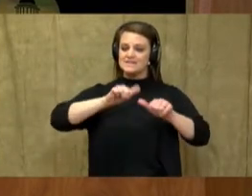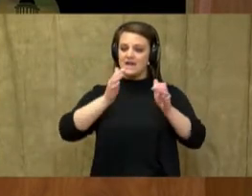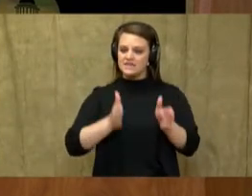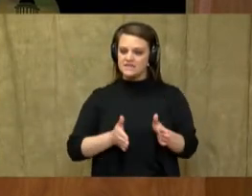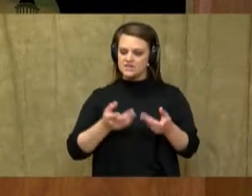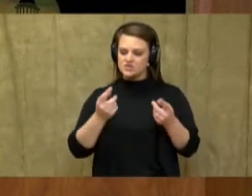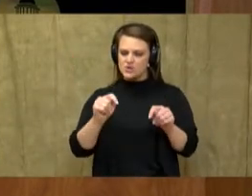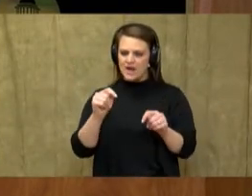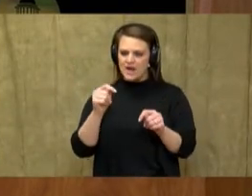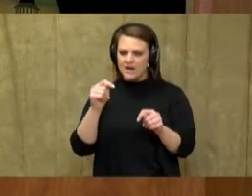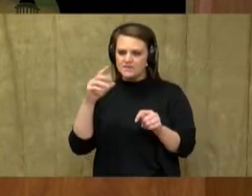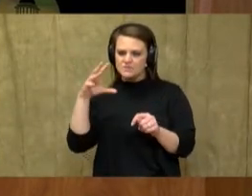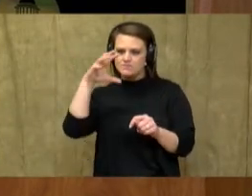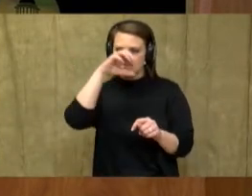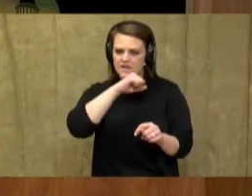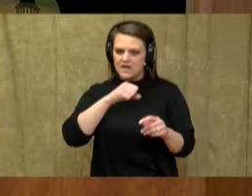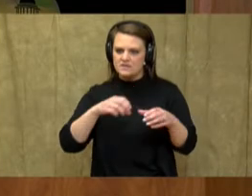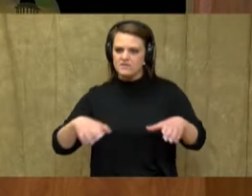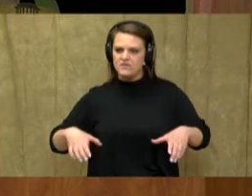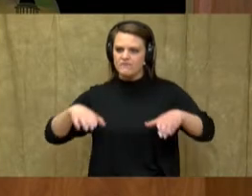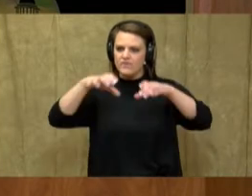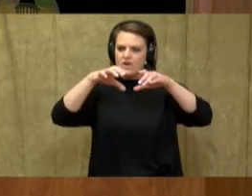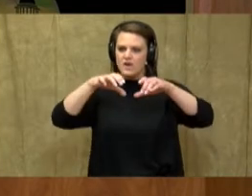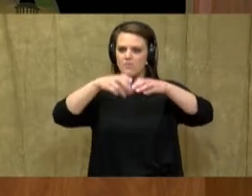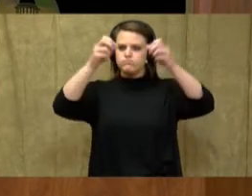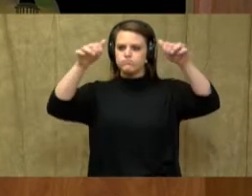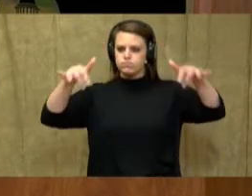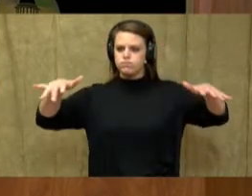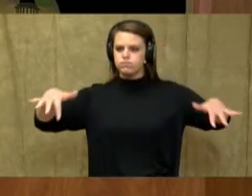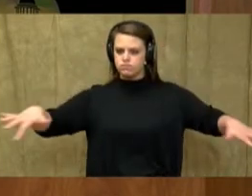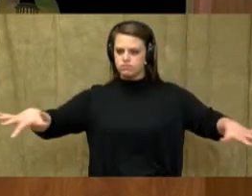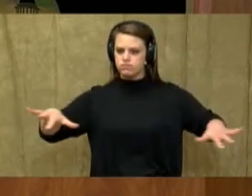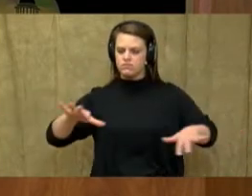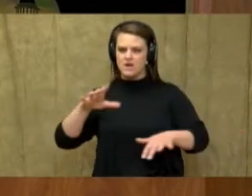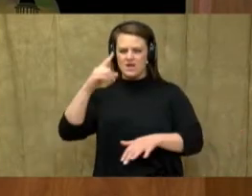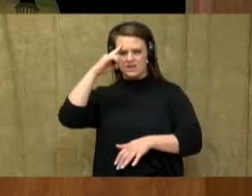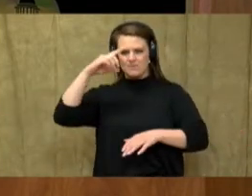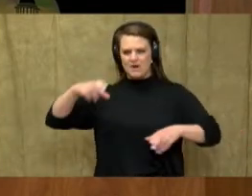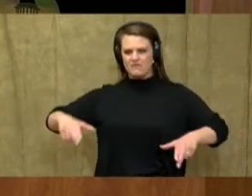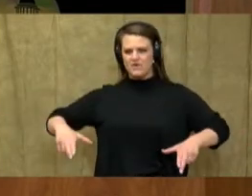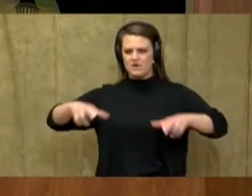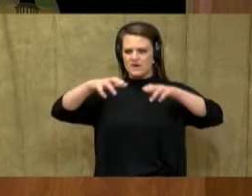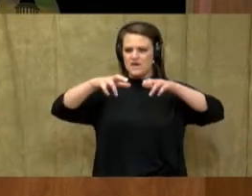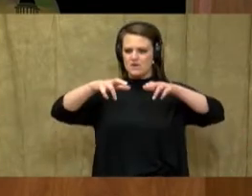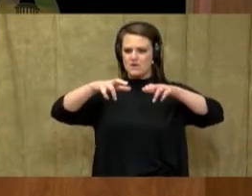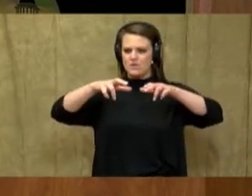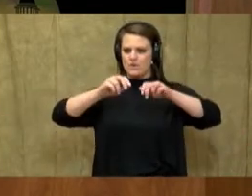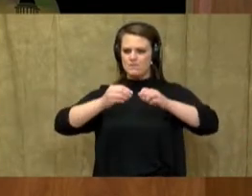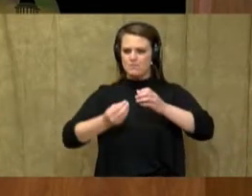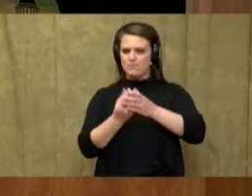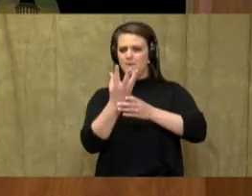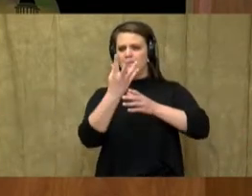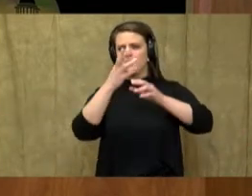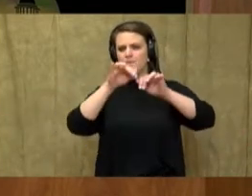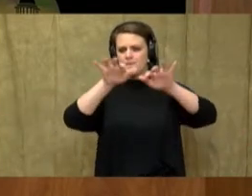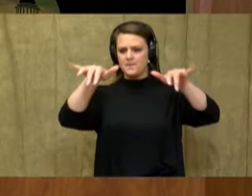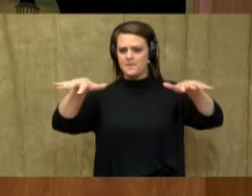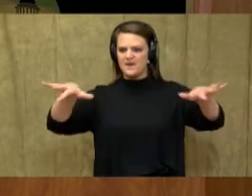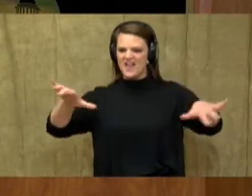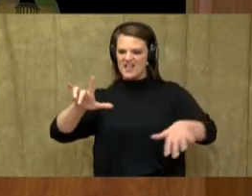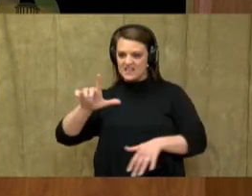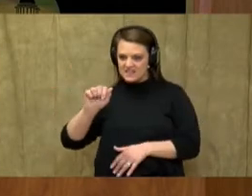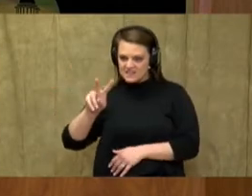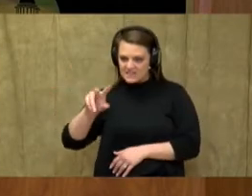predict when the volcano will erupt again. Think about a volcano eruption. It sends